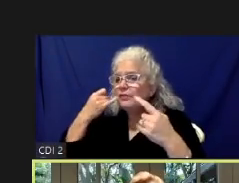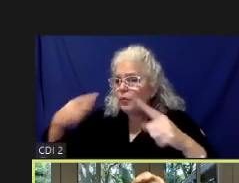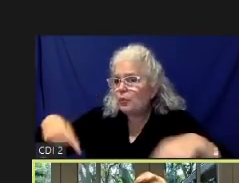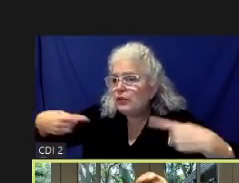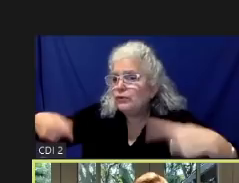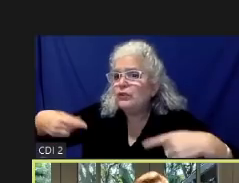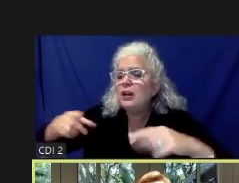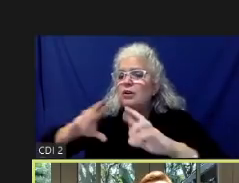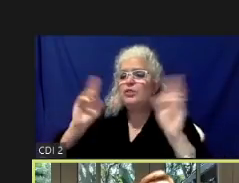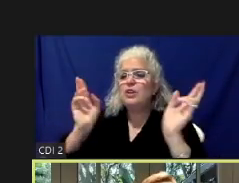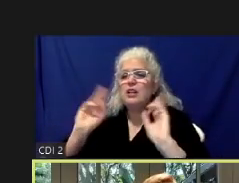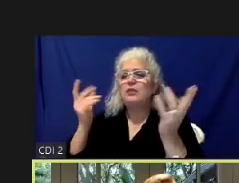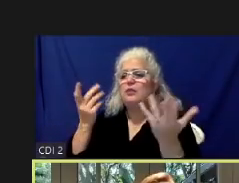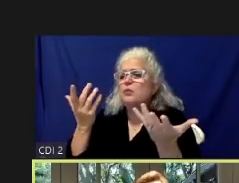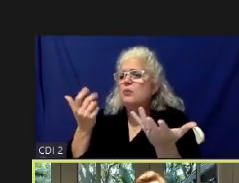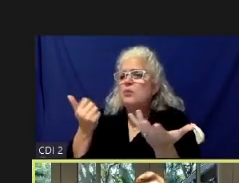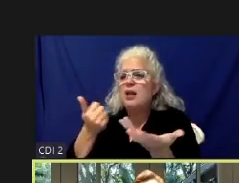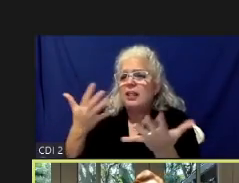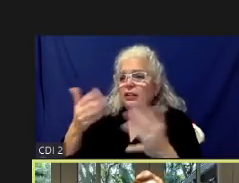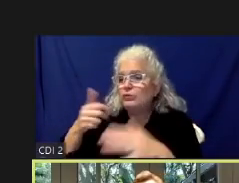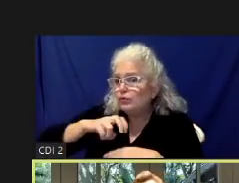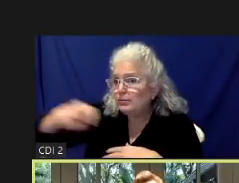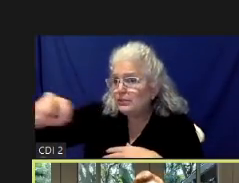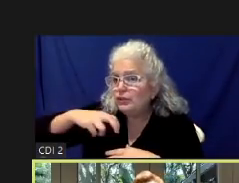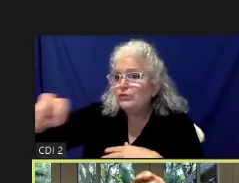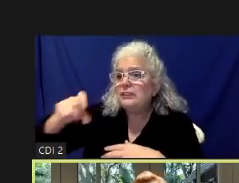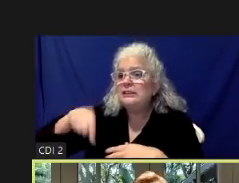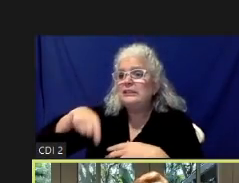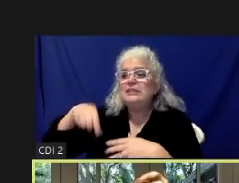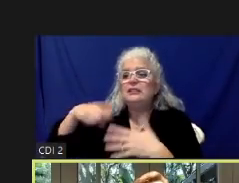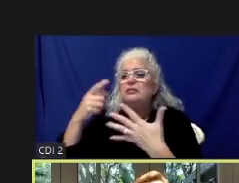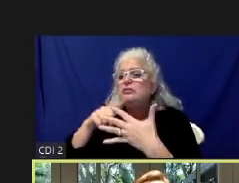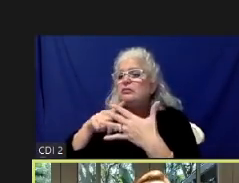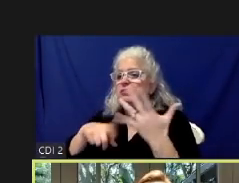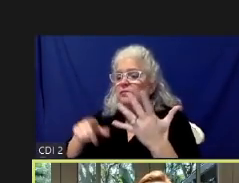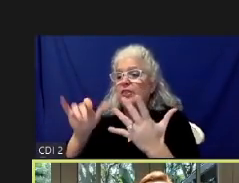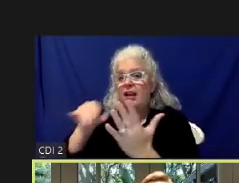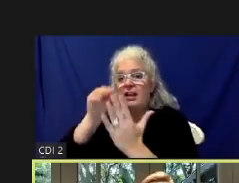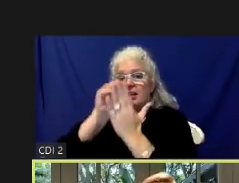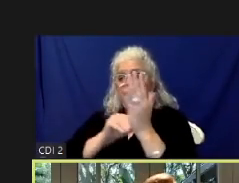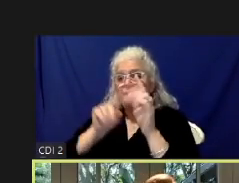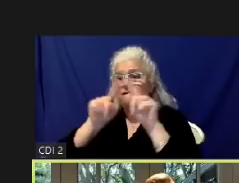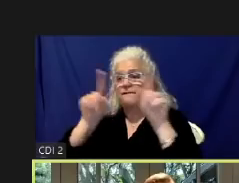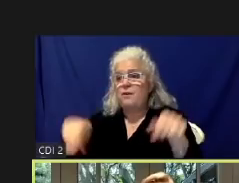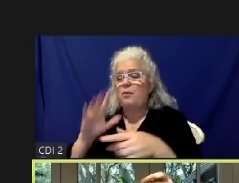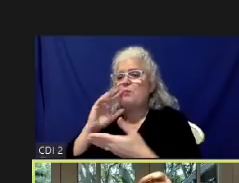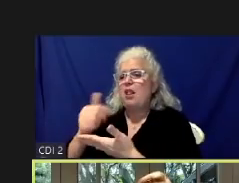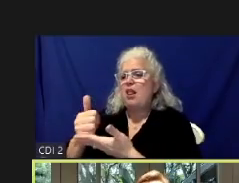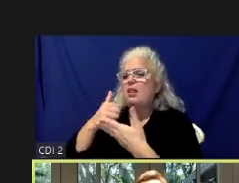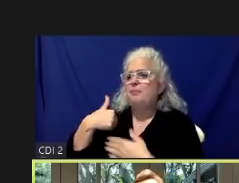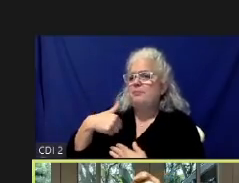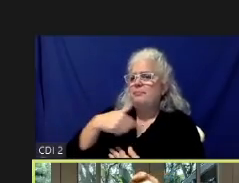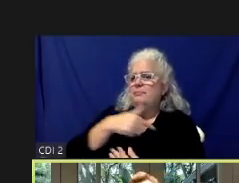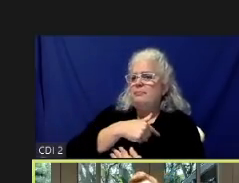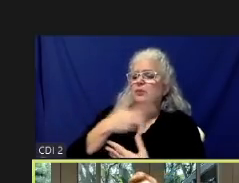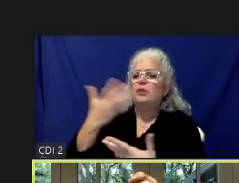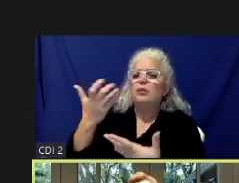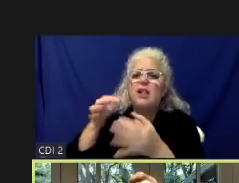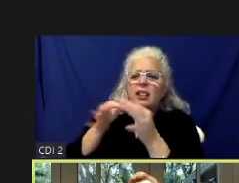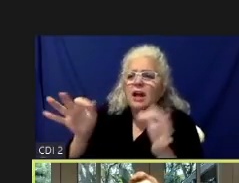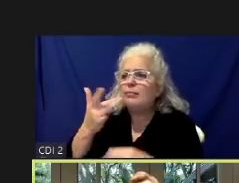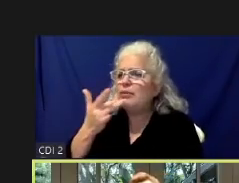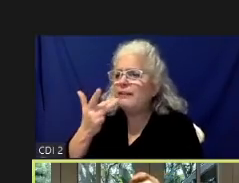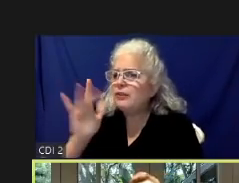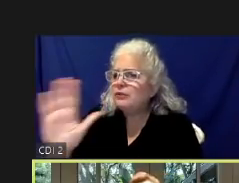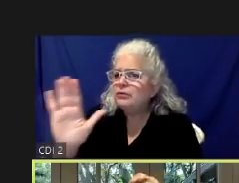in her presentation, age, race, language preferences, simple questions like that, and then you hit submit. As your